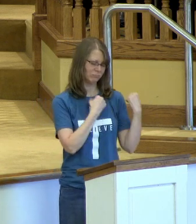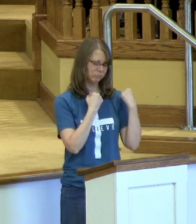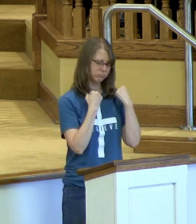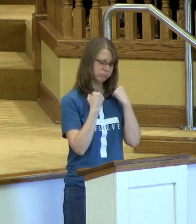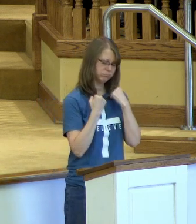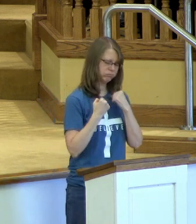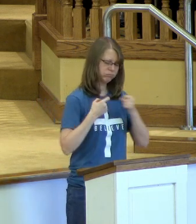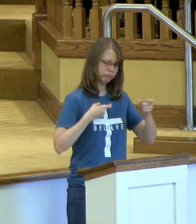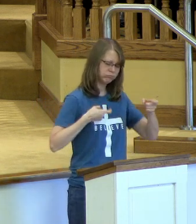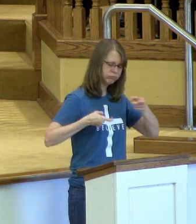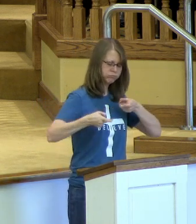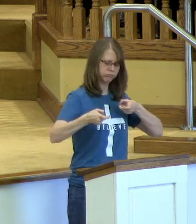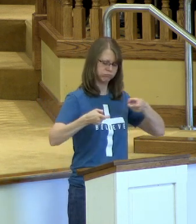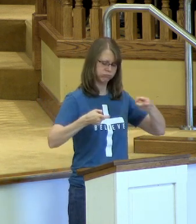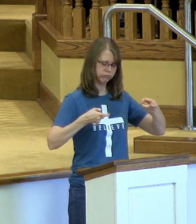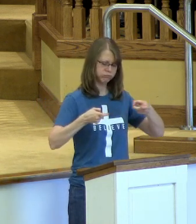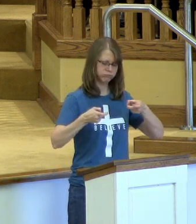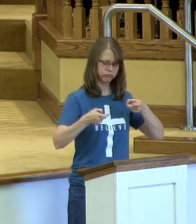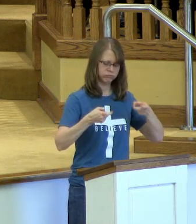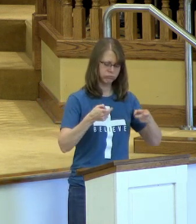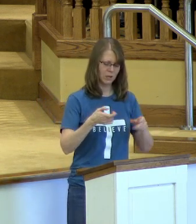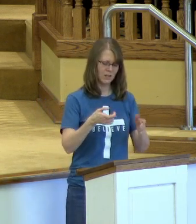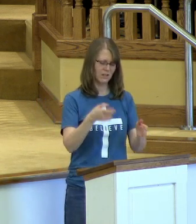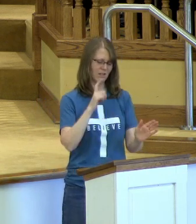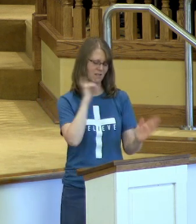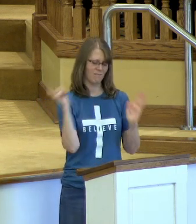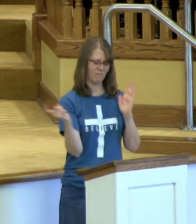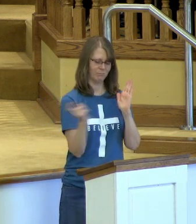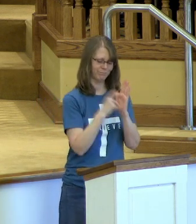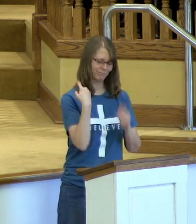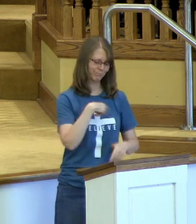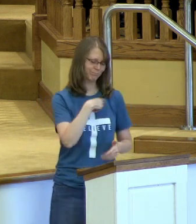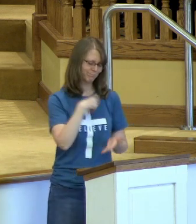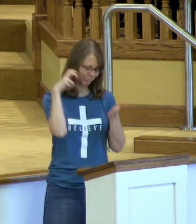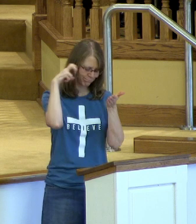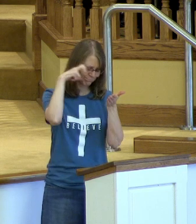iron demanding we all bow.